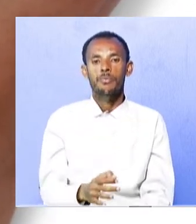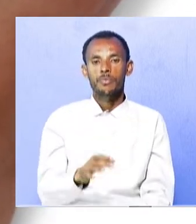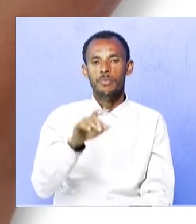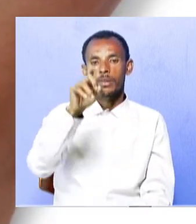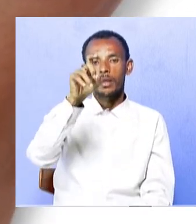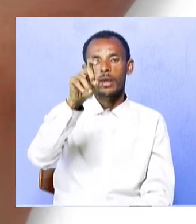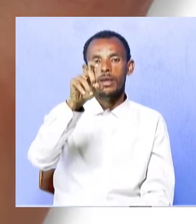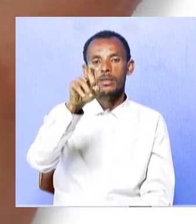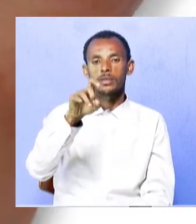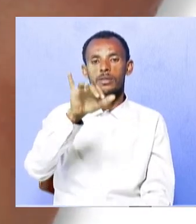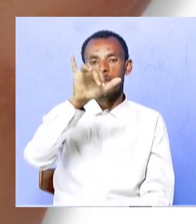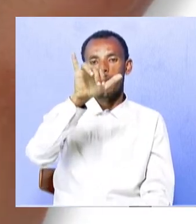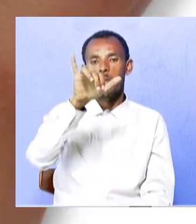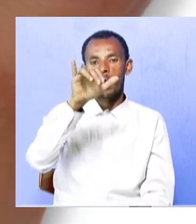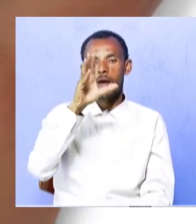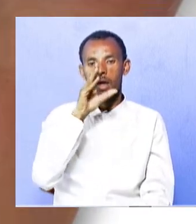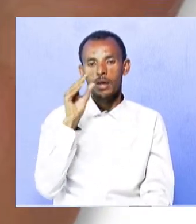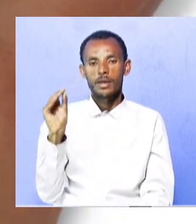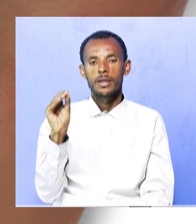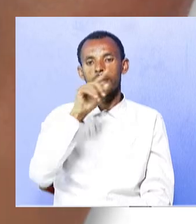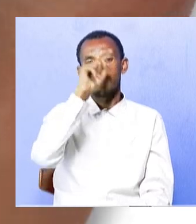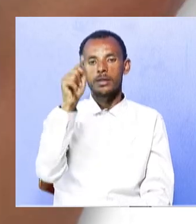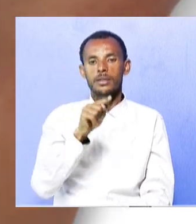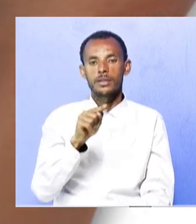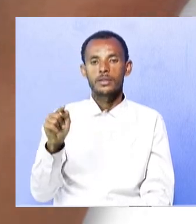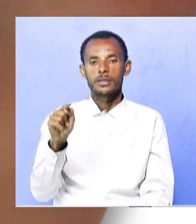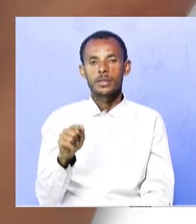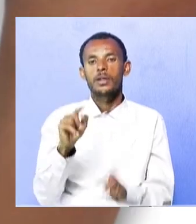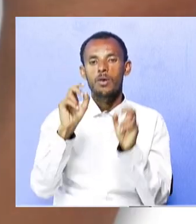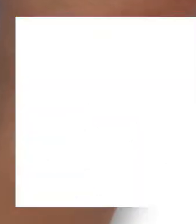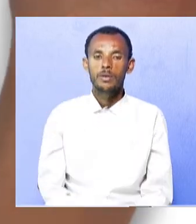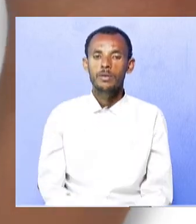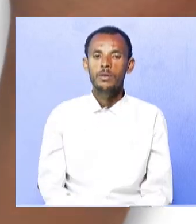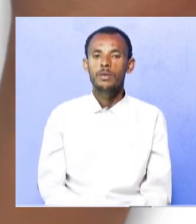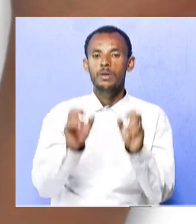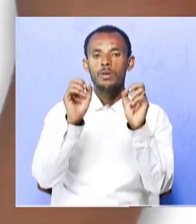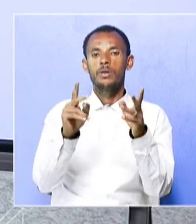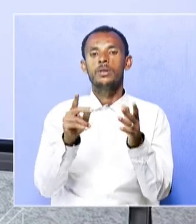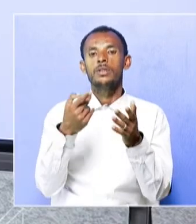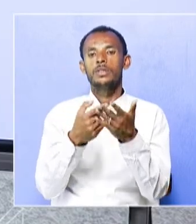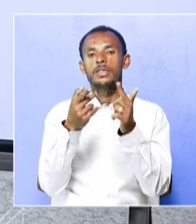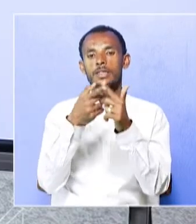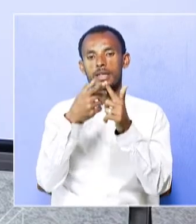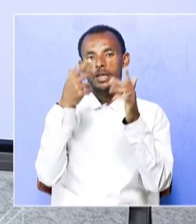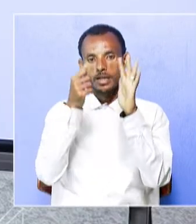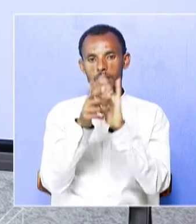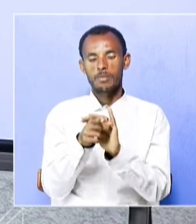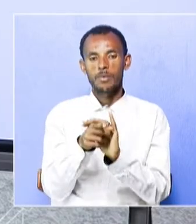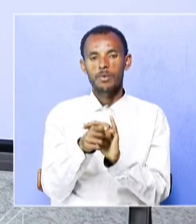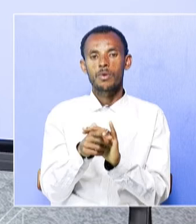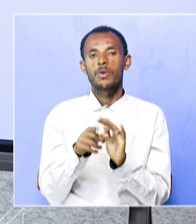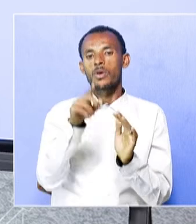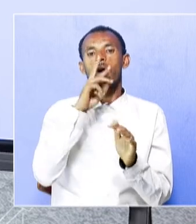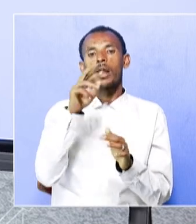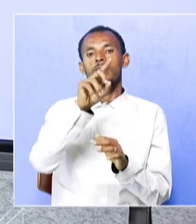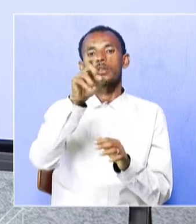x, y, and z. Okay. Okay, in the second example, you